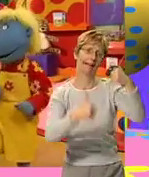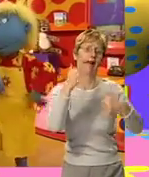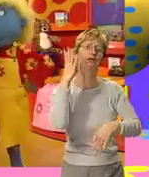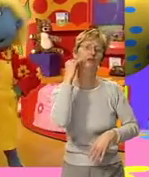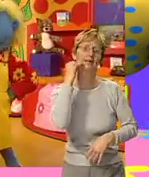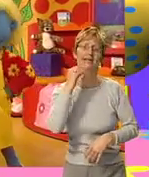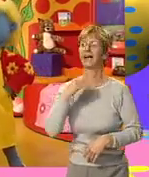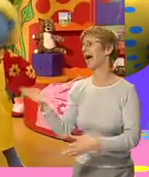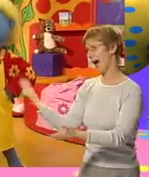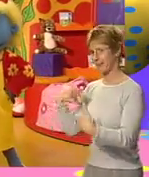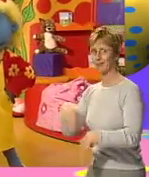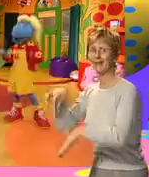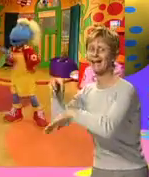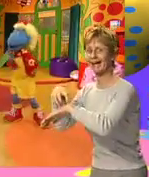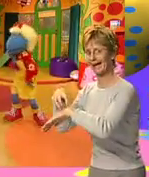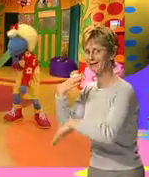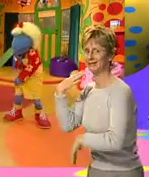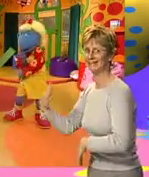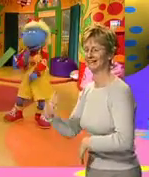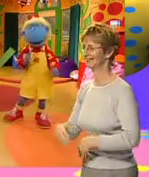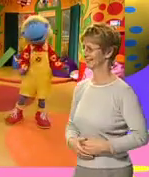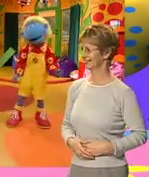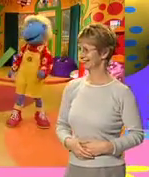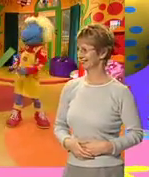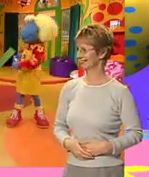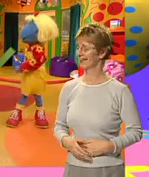sugar. Pass the cake,